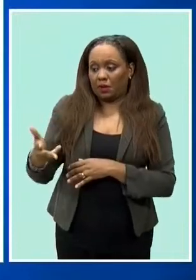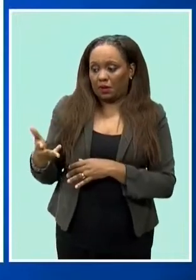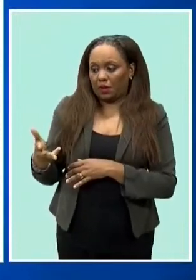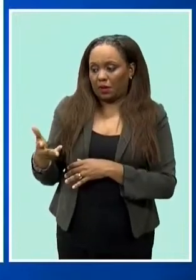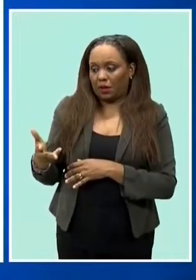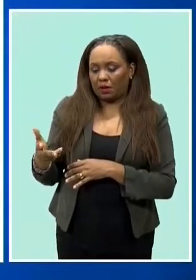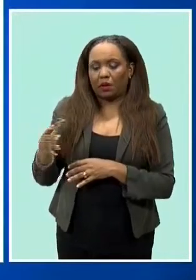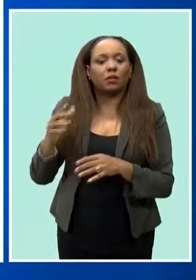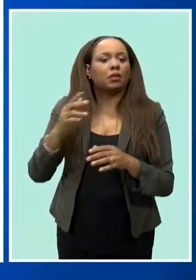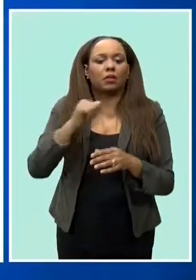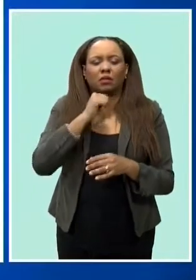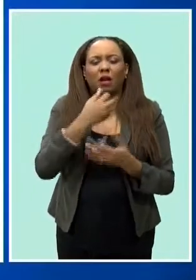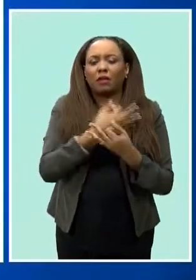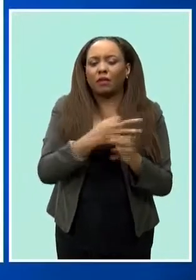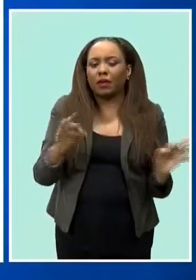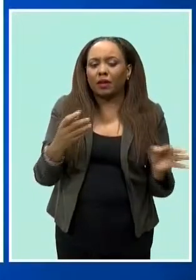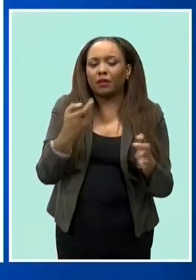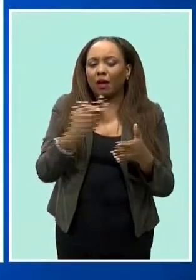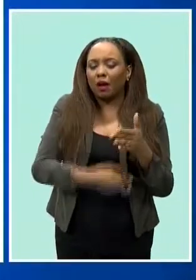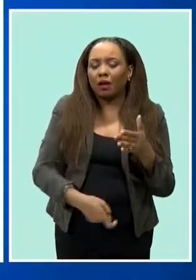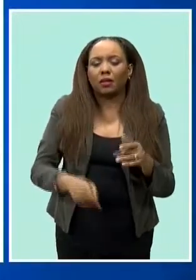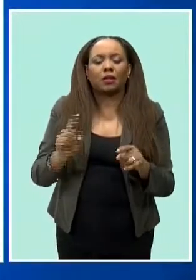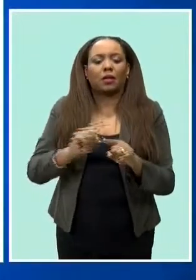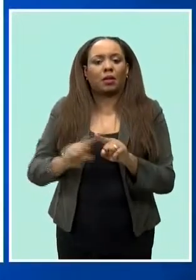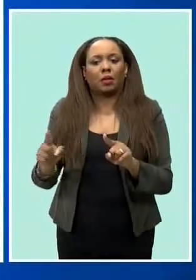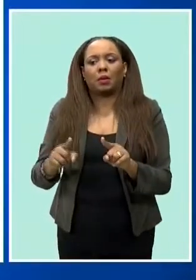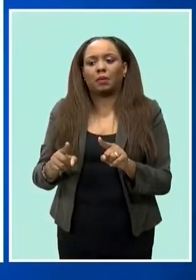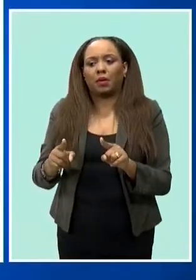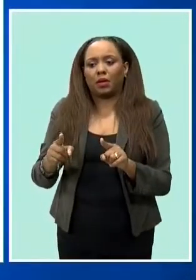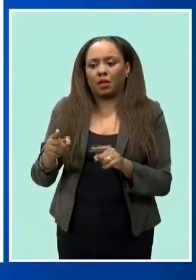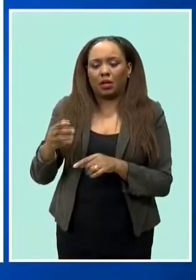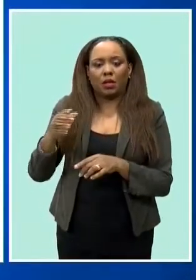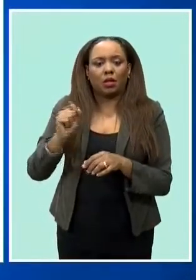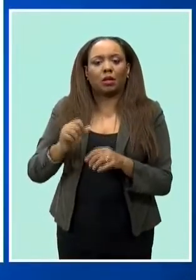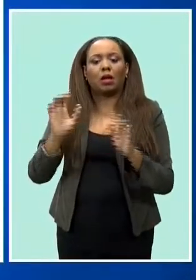it all online.